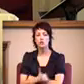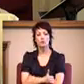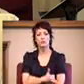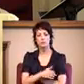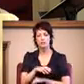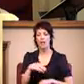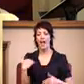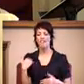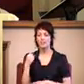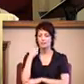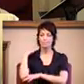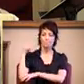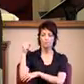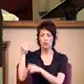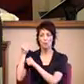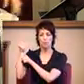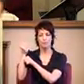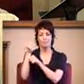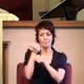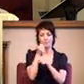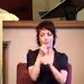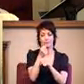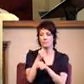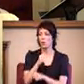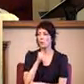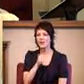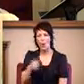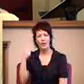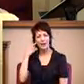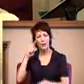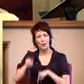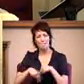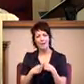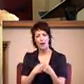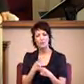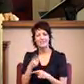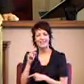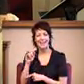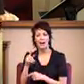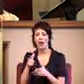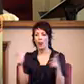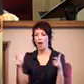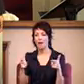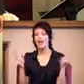as much when it's happening in our country. Ooh, did I say that?